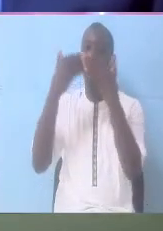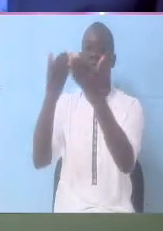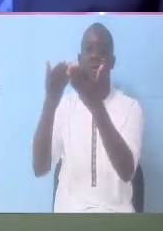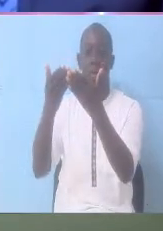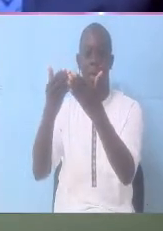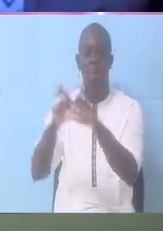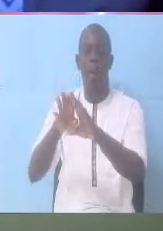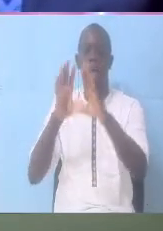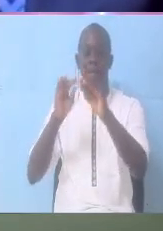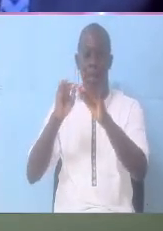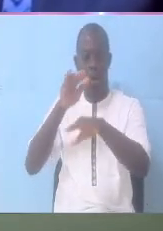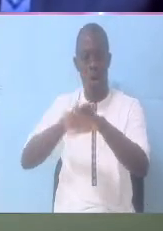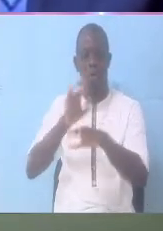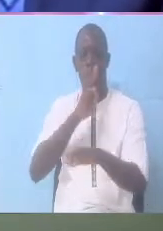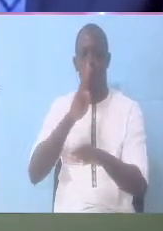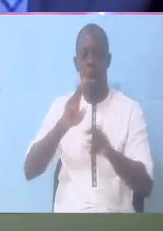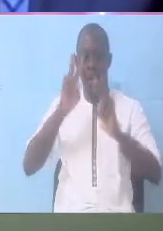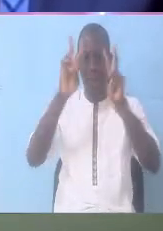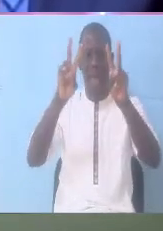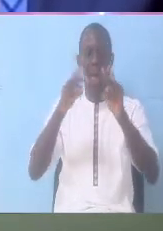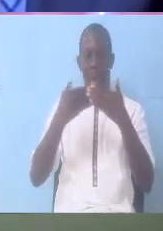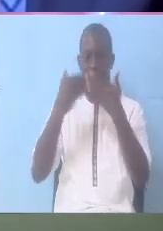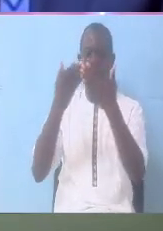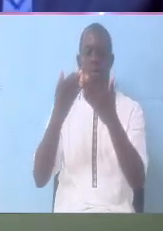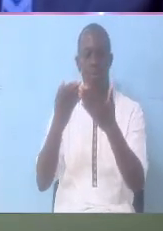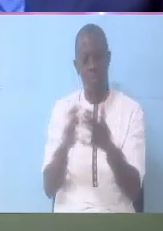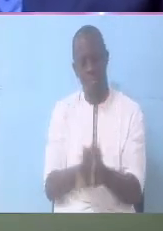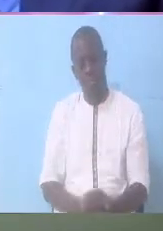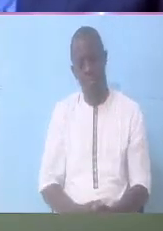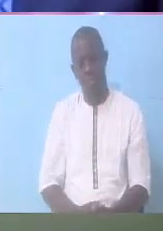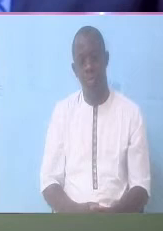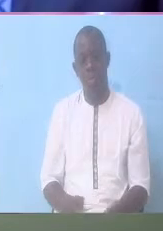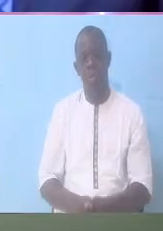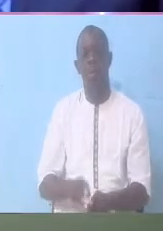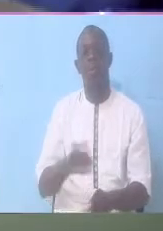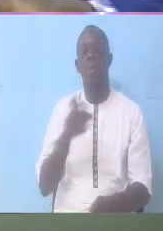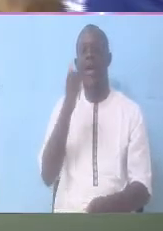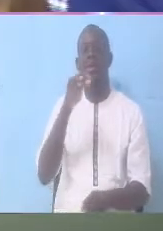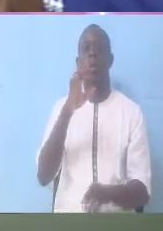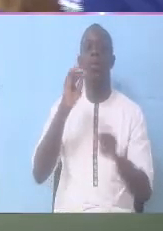Yaya Jammeh. Yes, sir. What was the message?